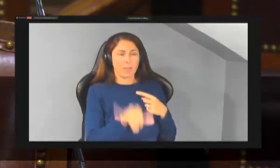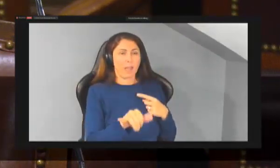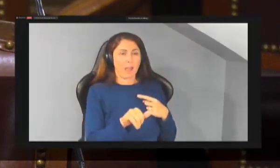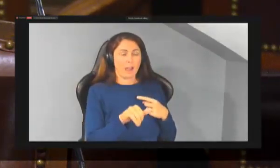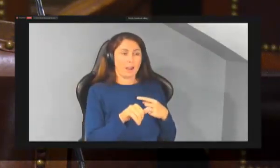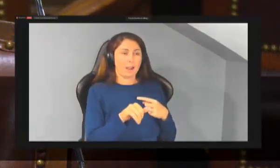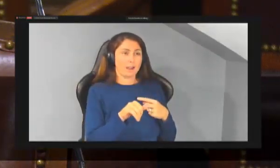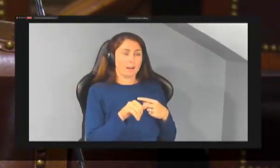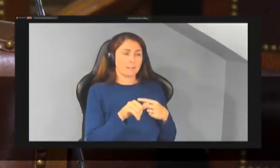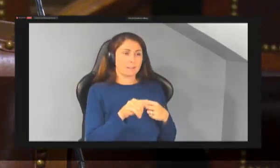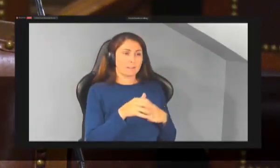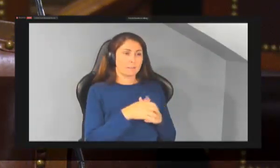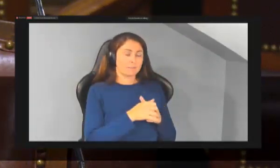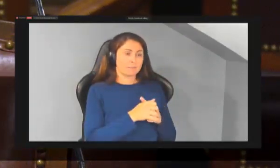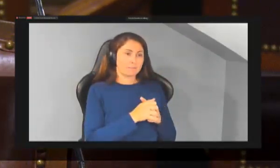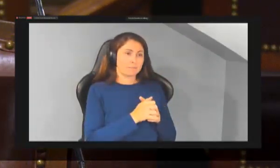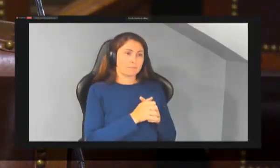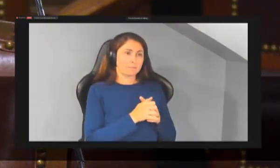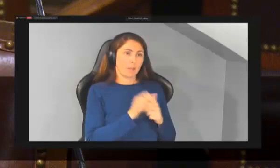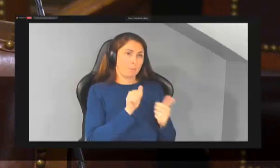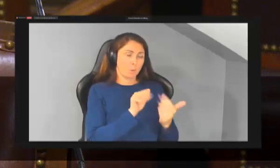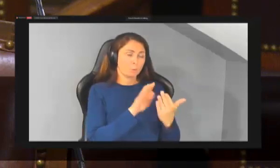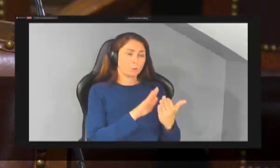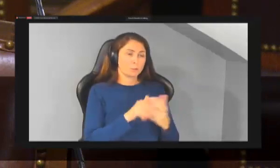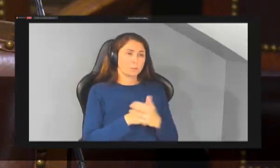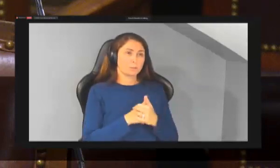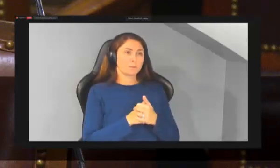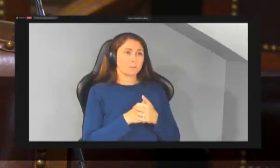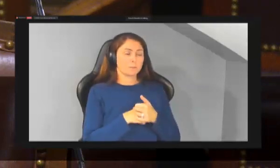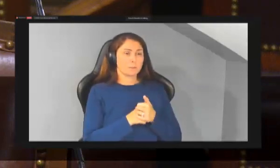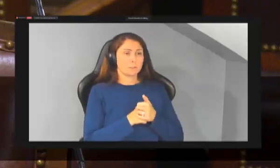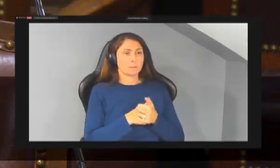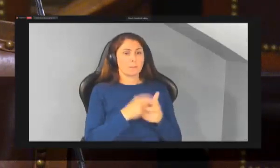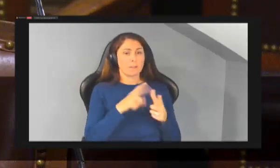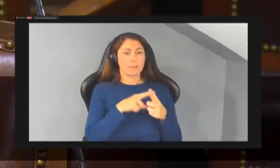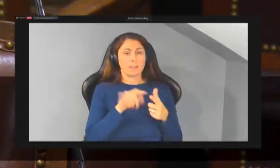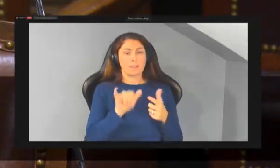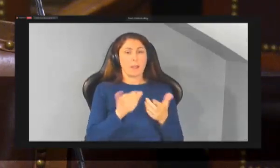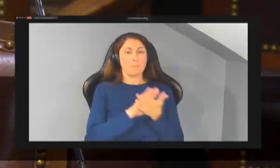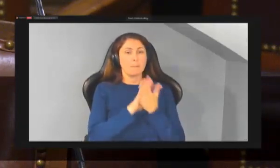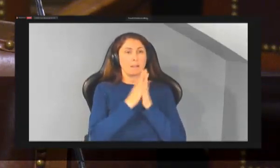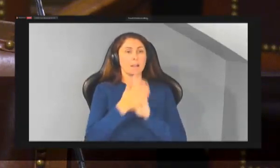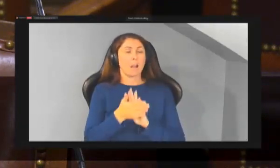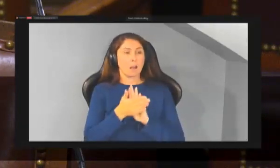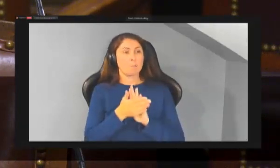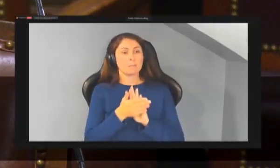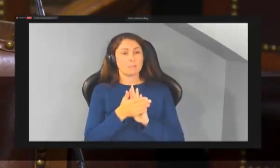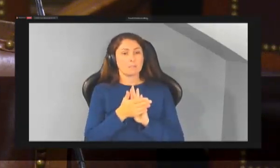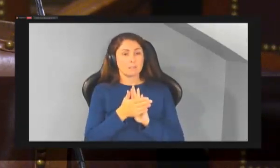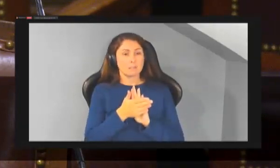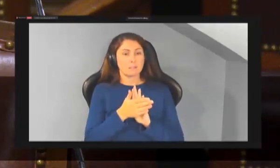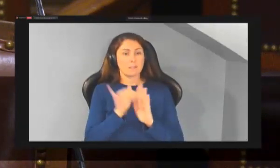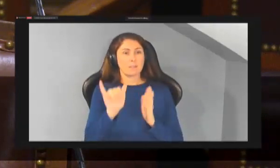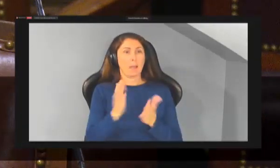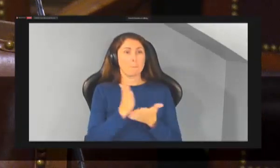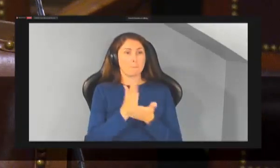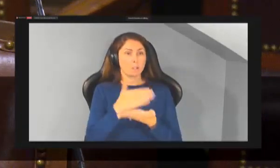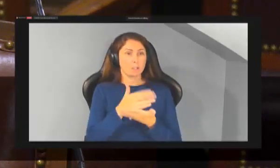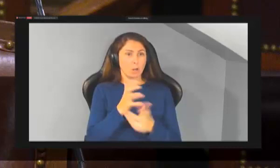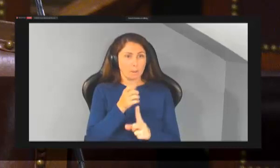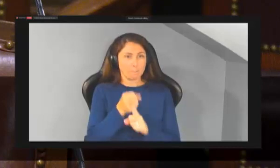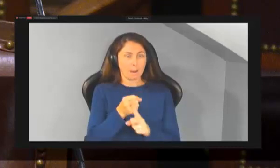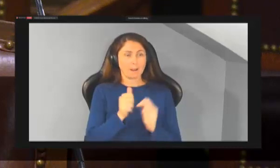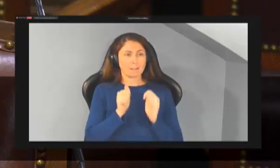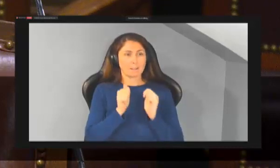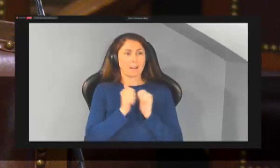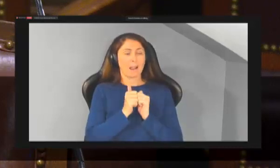that sort of approach. And then there becomes the budgetary impacts and how you wrestle